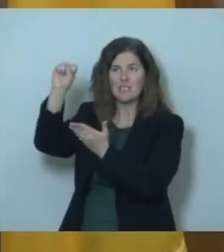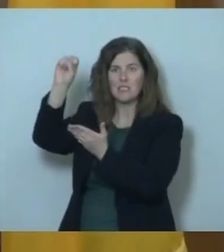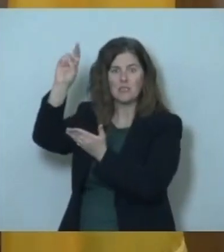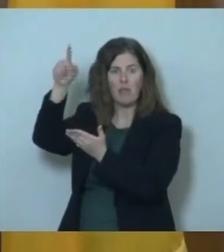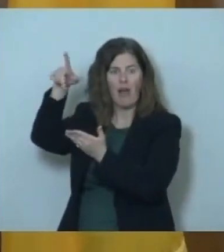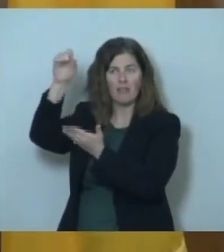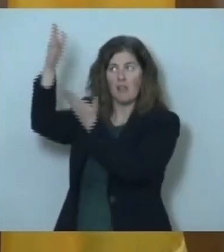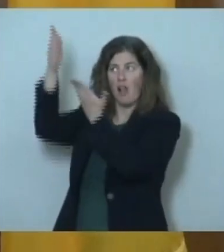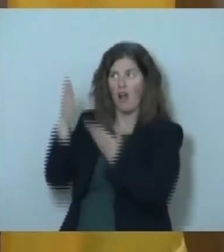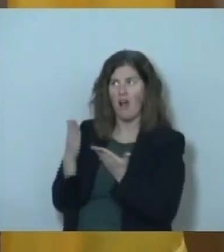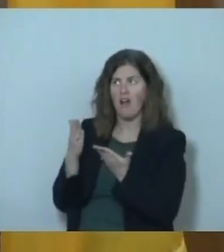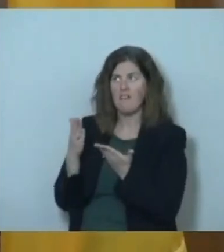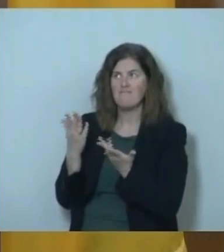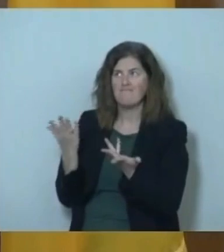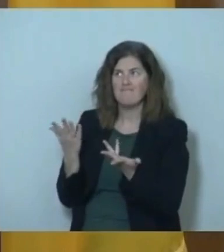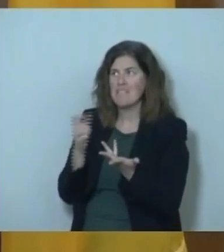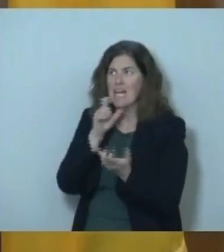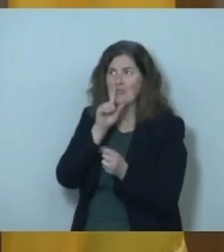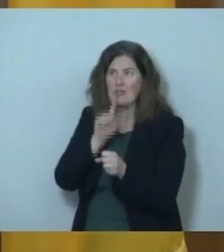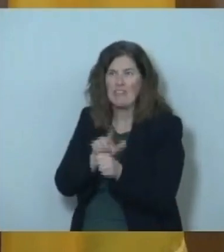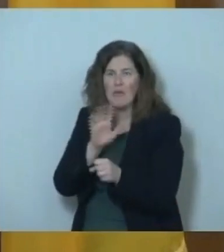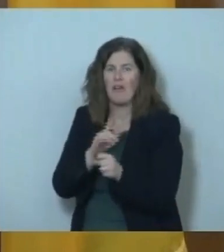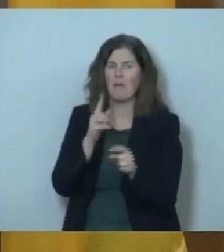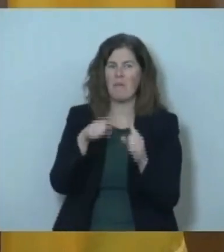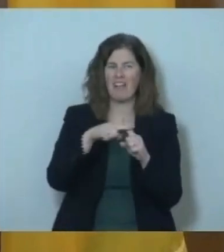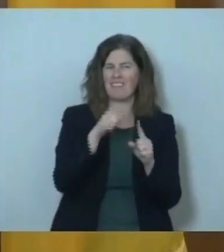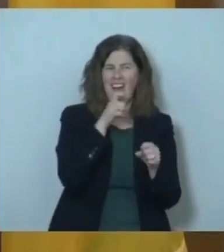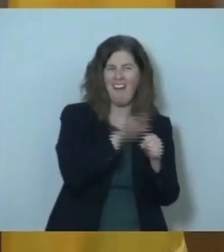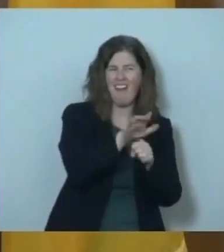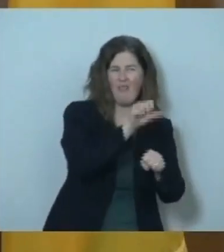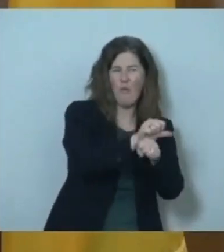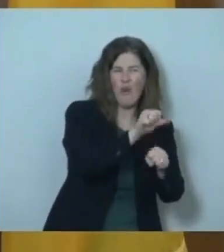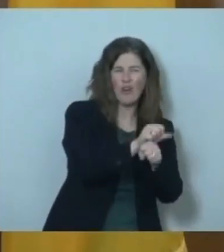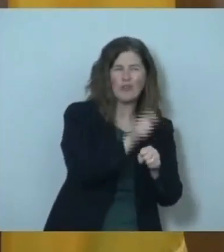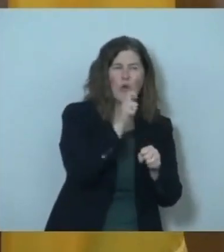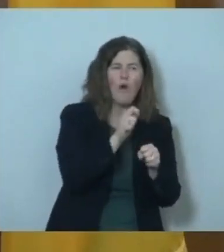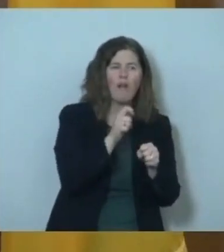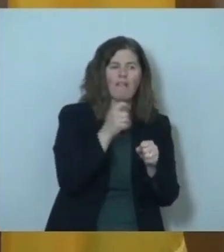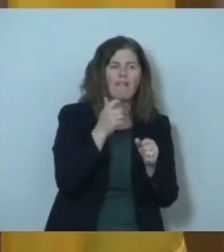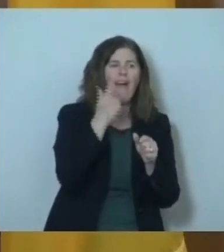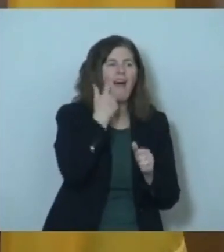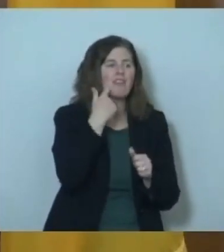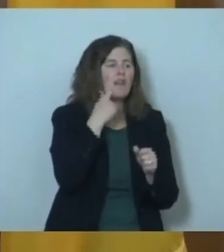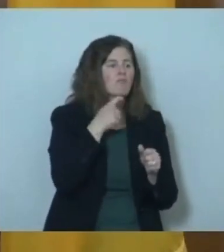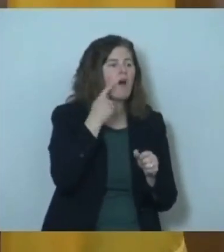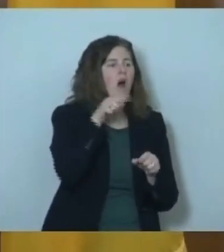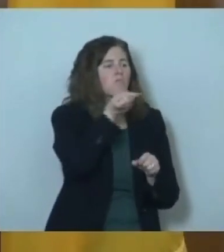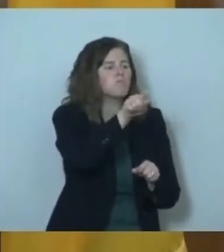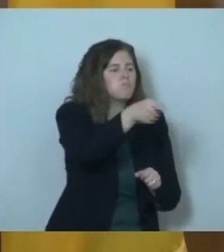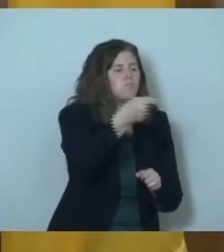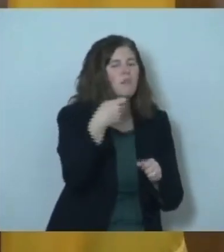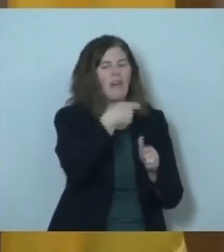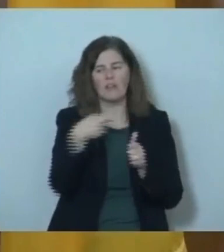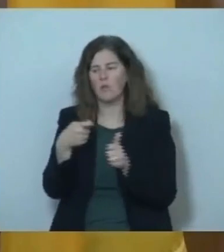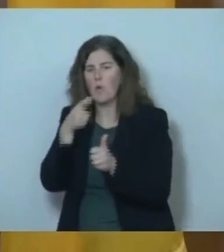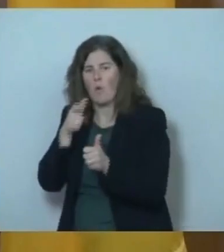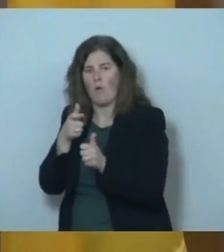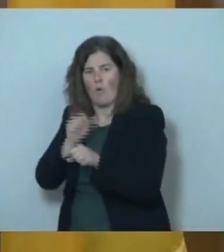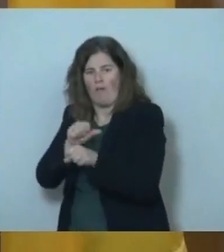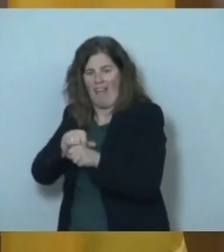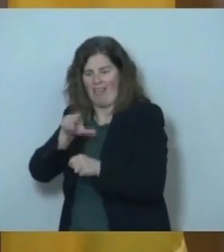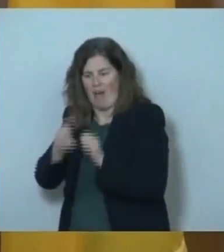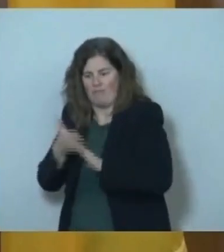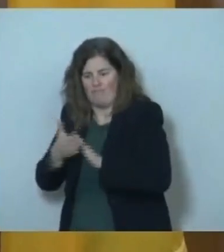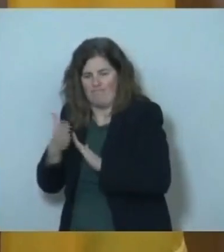confidence in getting, nor do we have enough personnel to collect the samples every day and to run them in any number of these